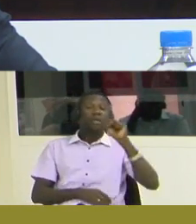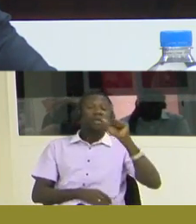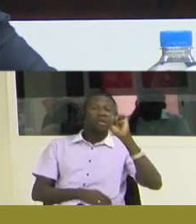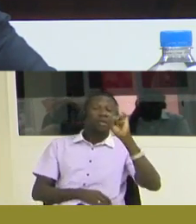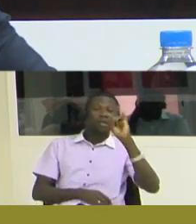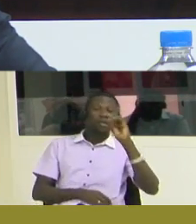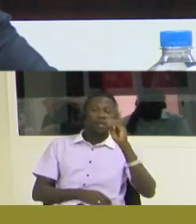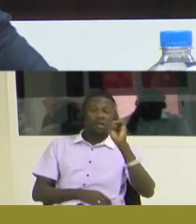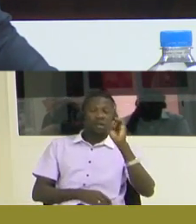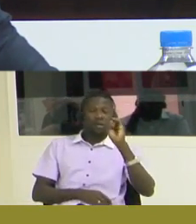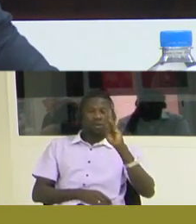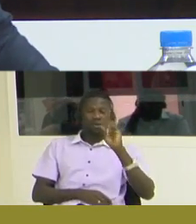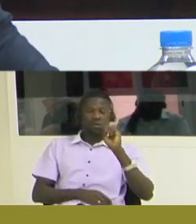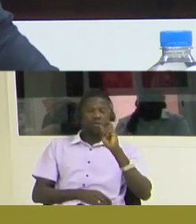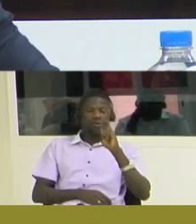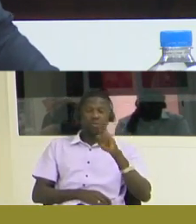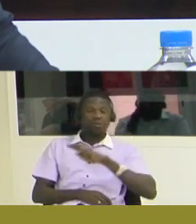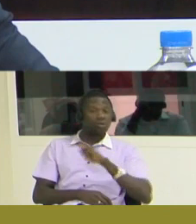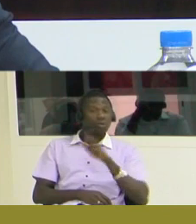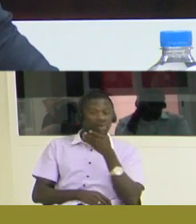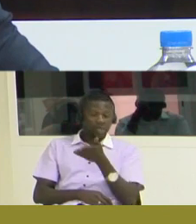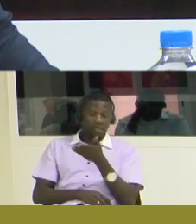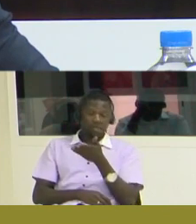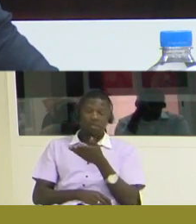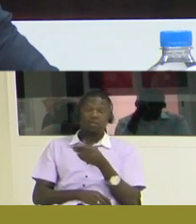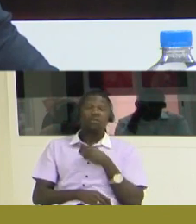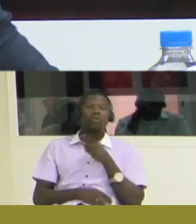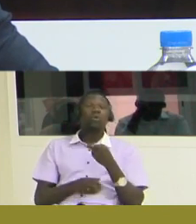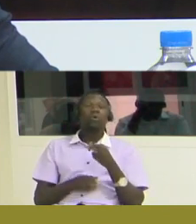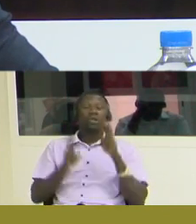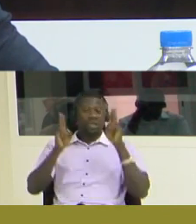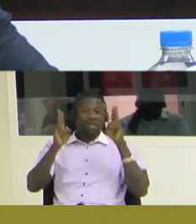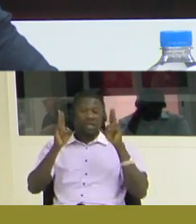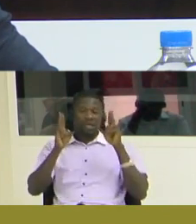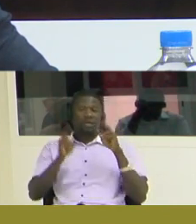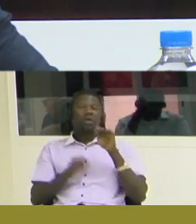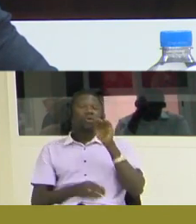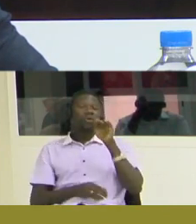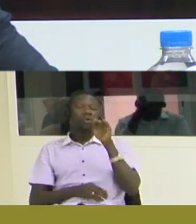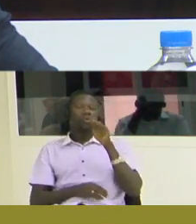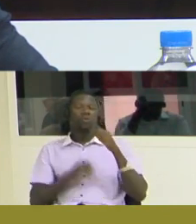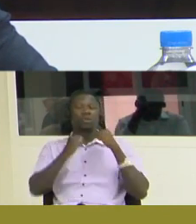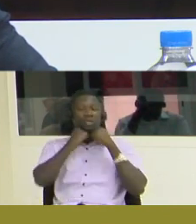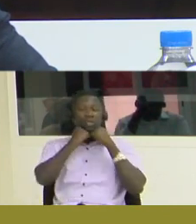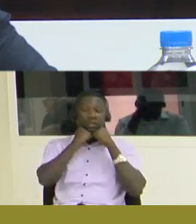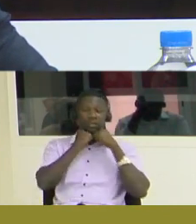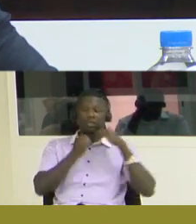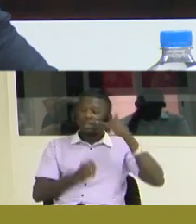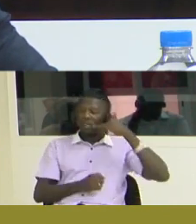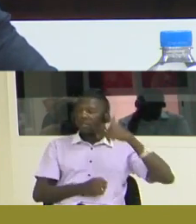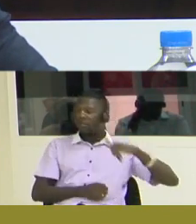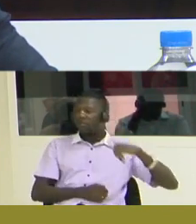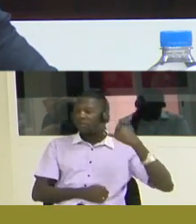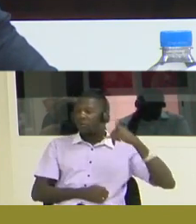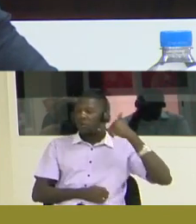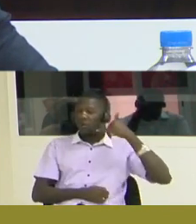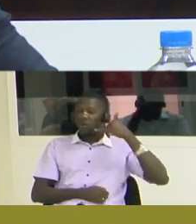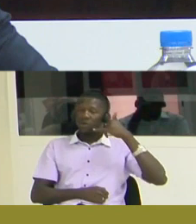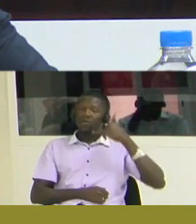Dara so he called sana on the intercom and